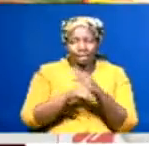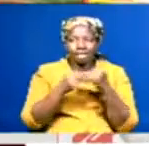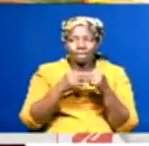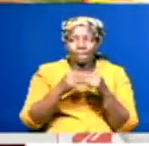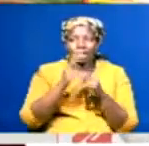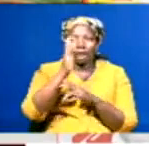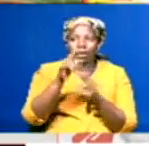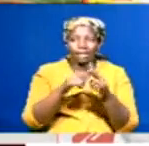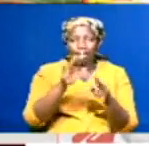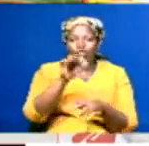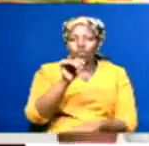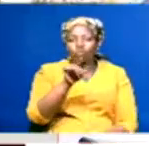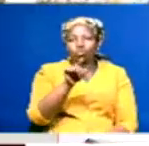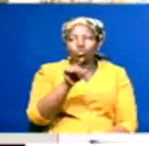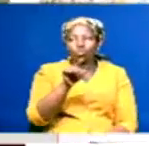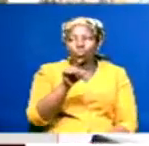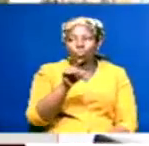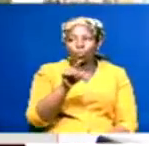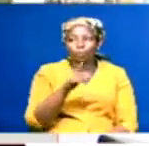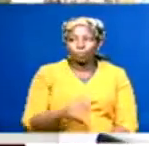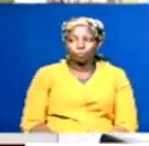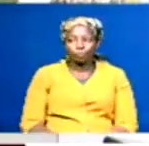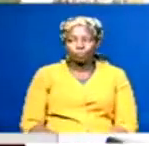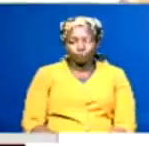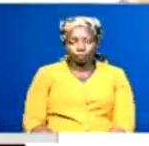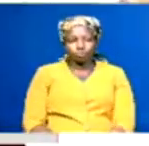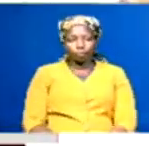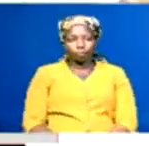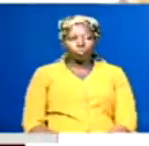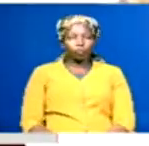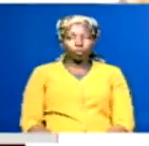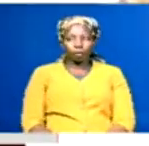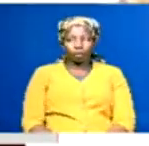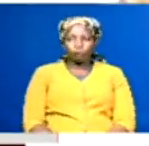start from you. Yes. And Arnold Feather for Lunchtime News.